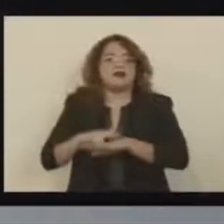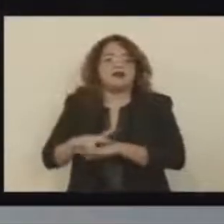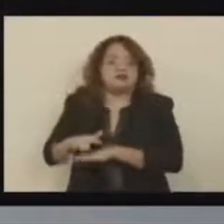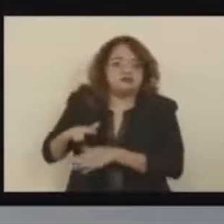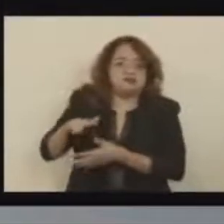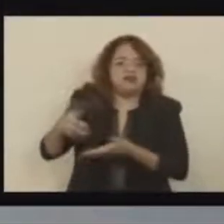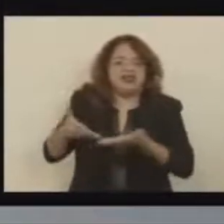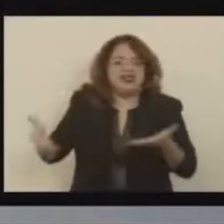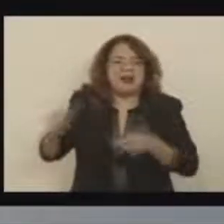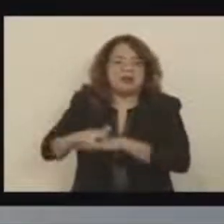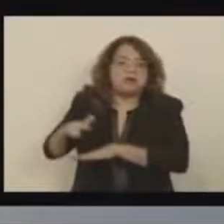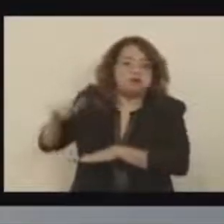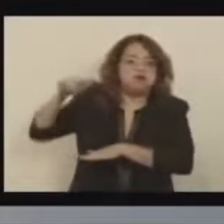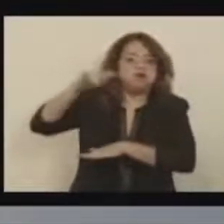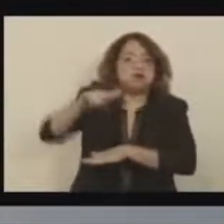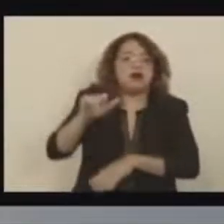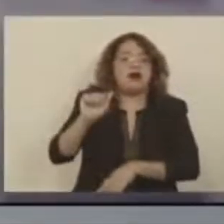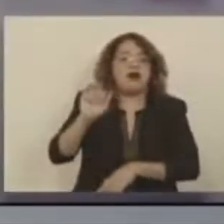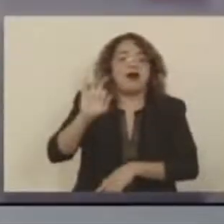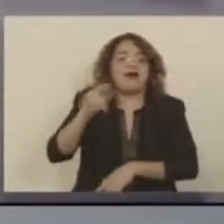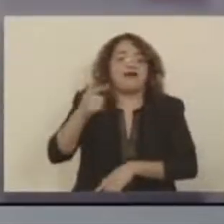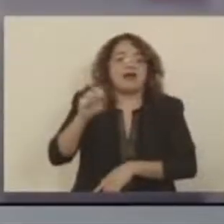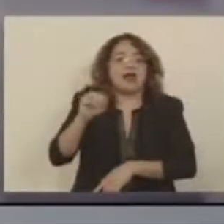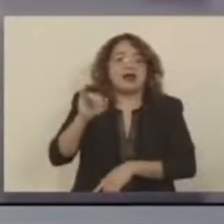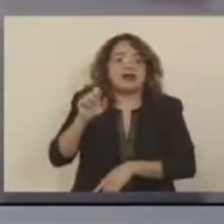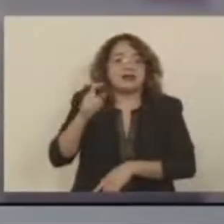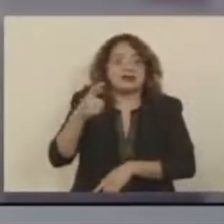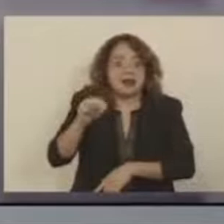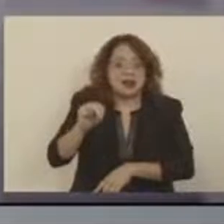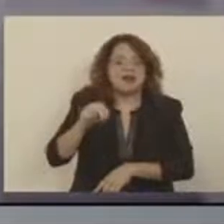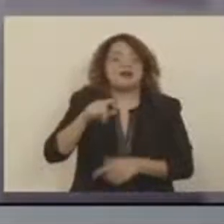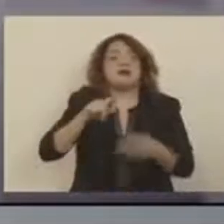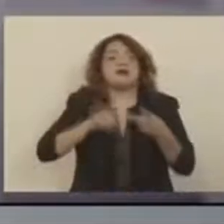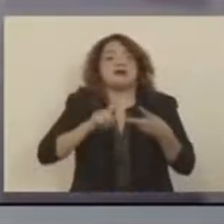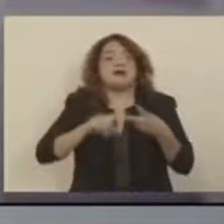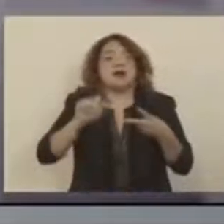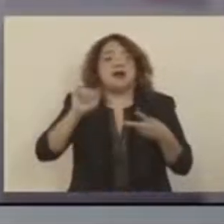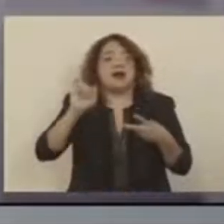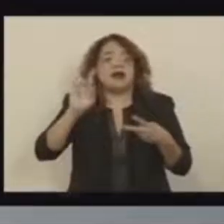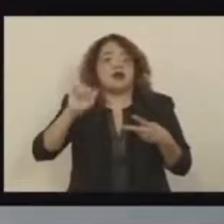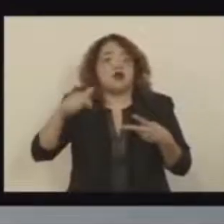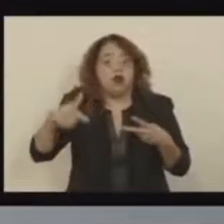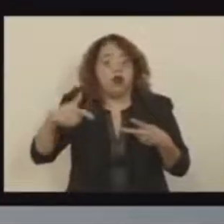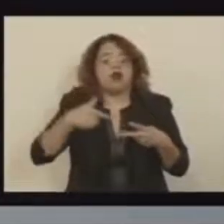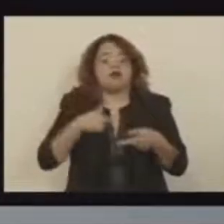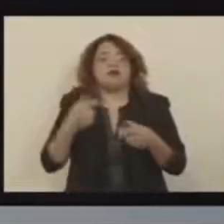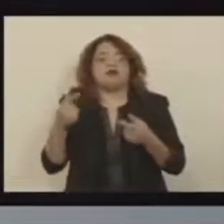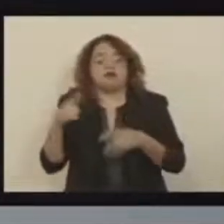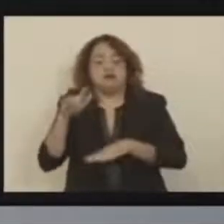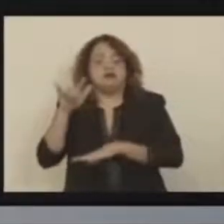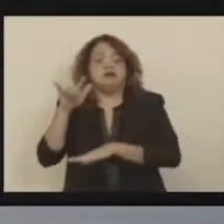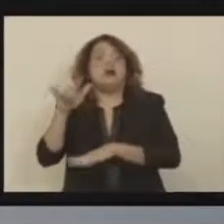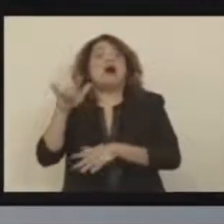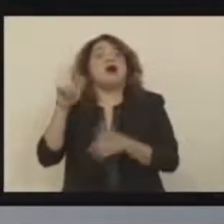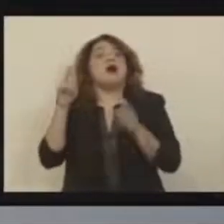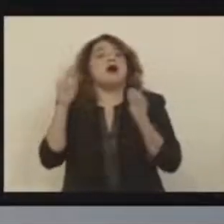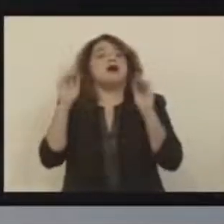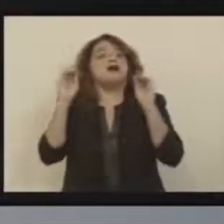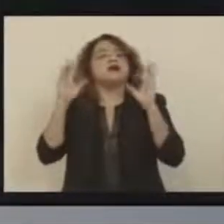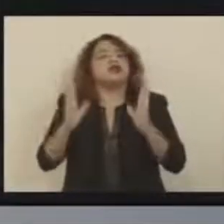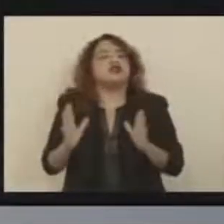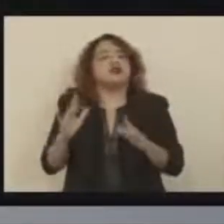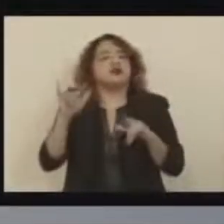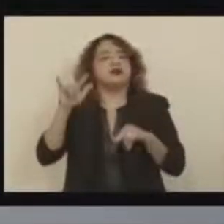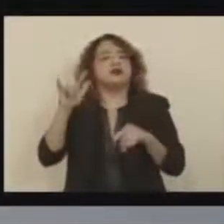Afghanistan and later Iraq. After that, I became an instructor pilot at the C-17